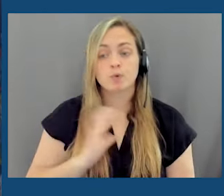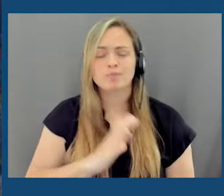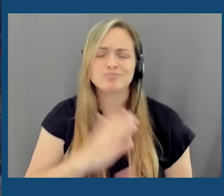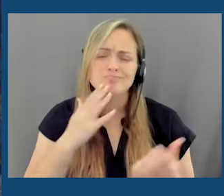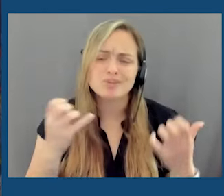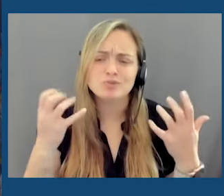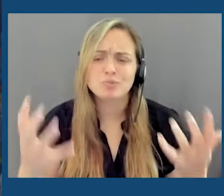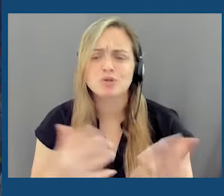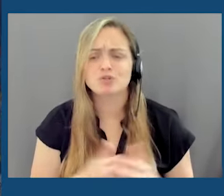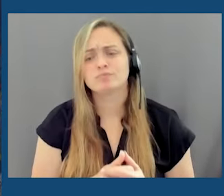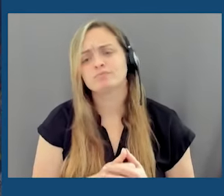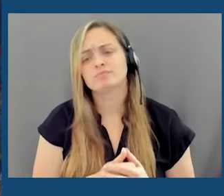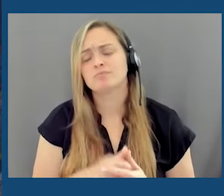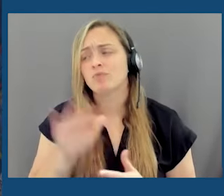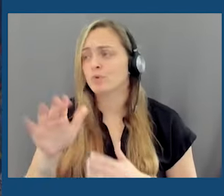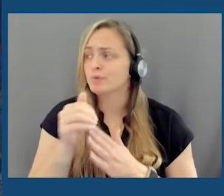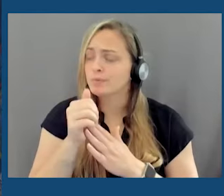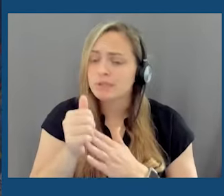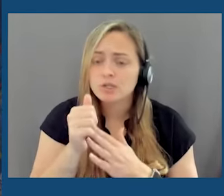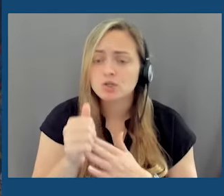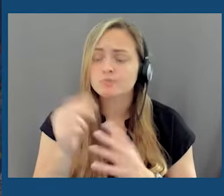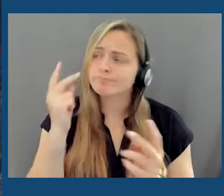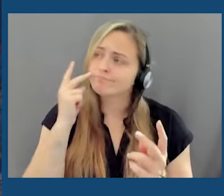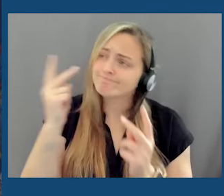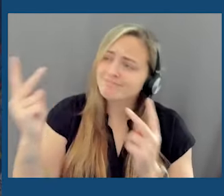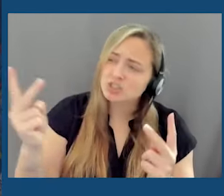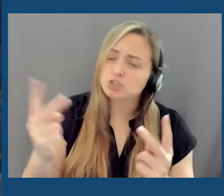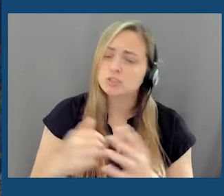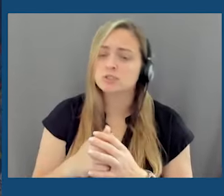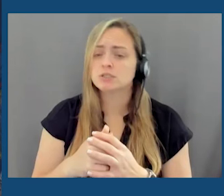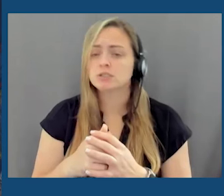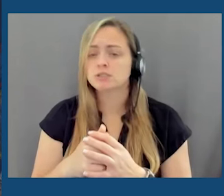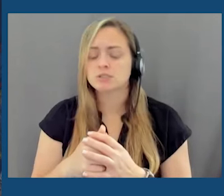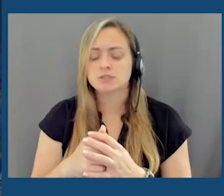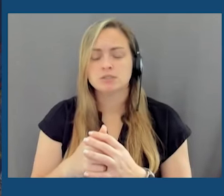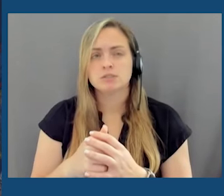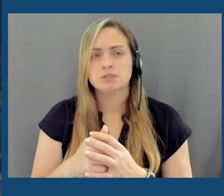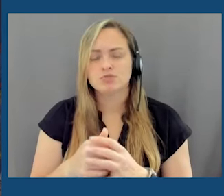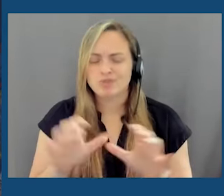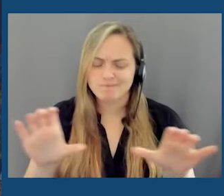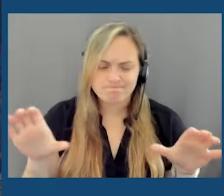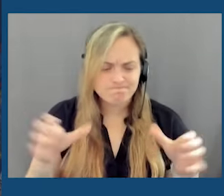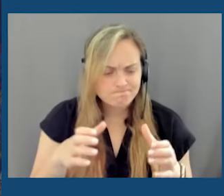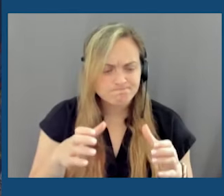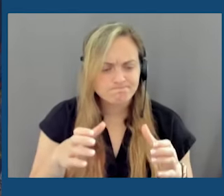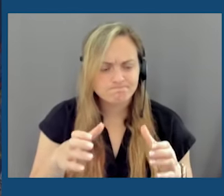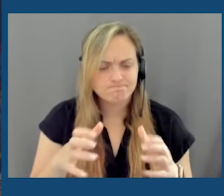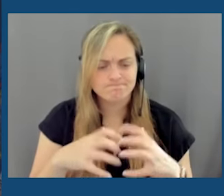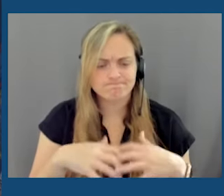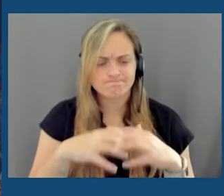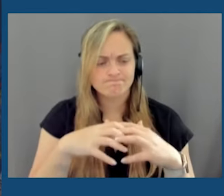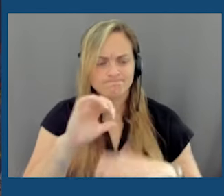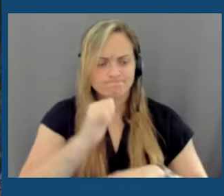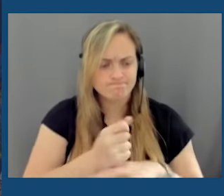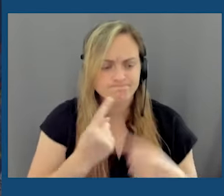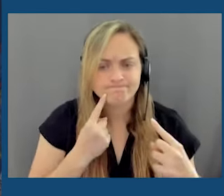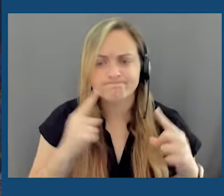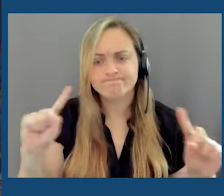much for your leadership and your vision and coming together to make this vision a